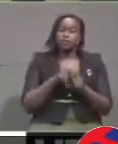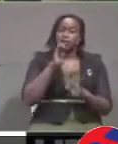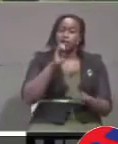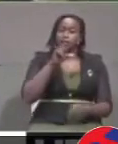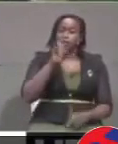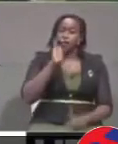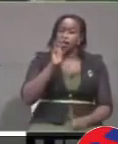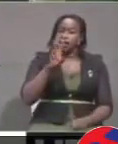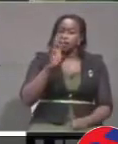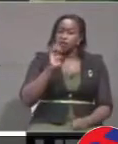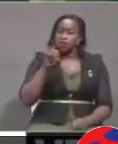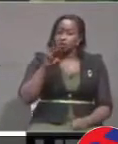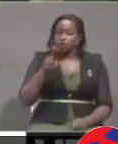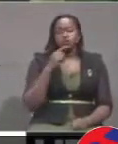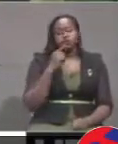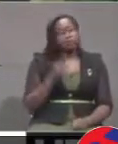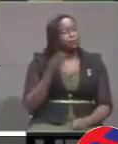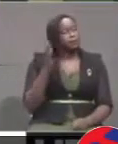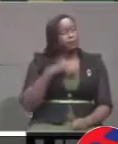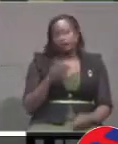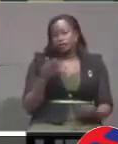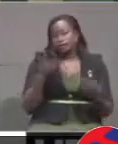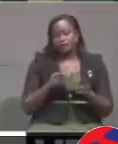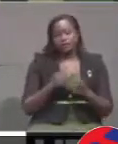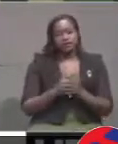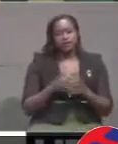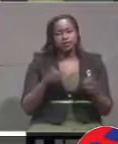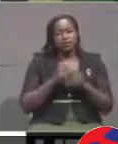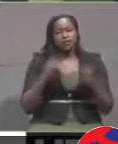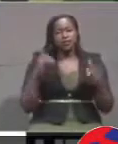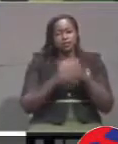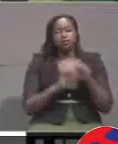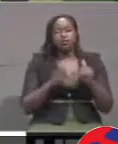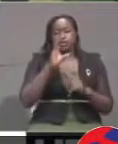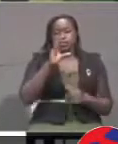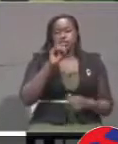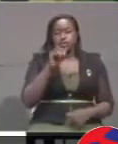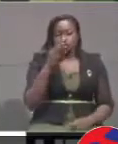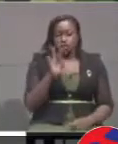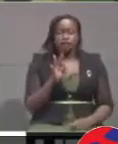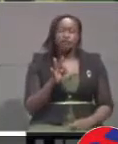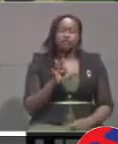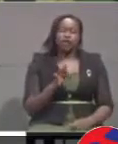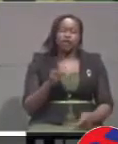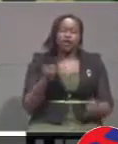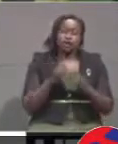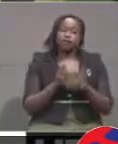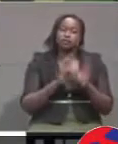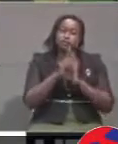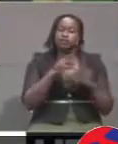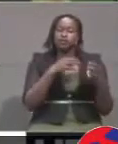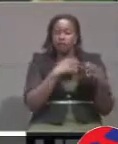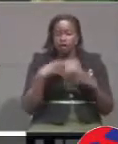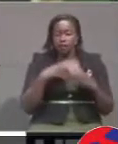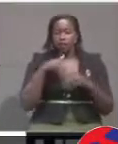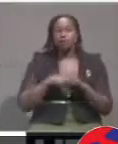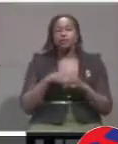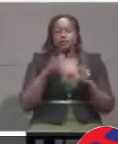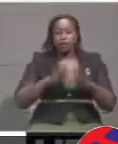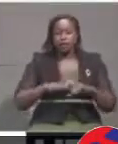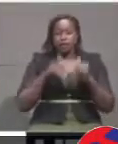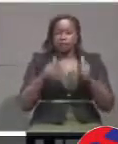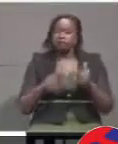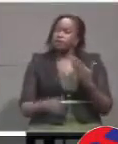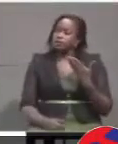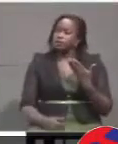sat there. No, let me drive my point at home. Bebaba babadeba kola bine bikolobiro. Behind doors. I mean, answering